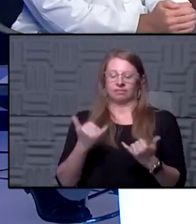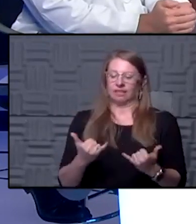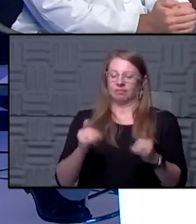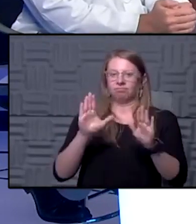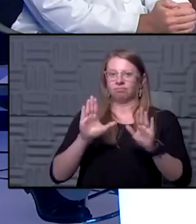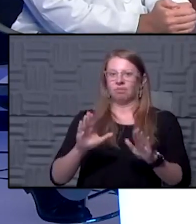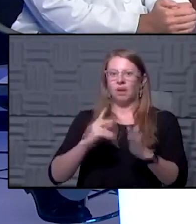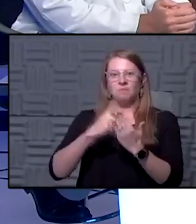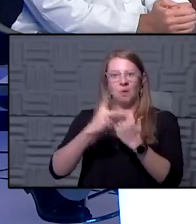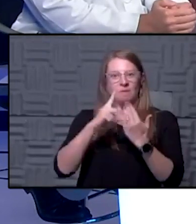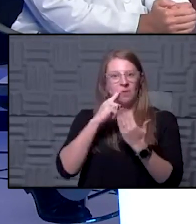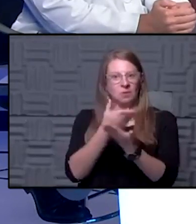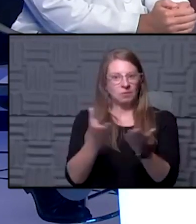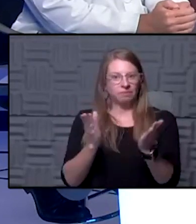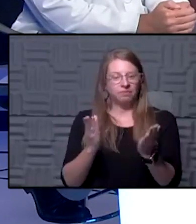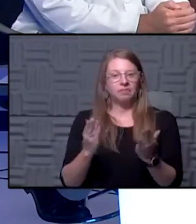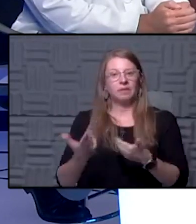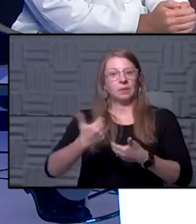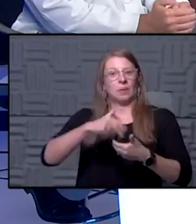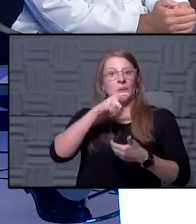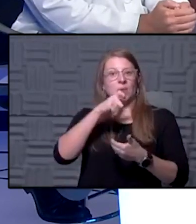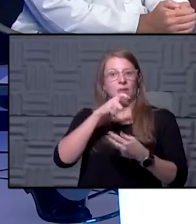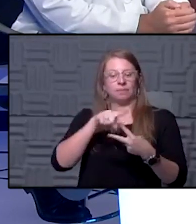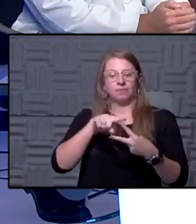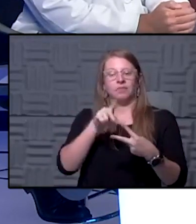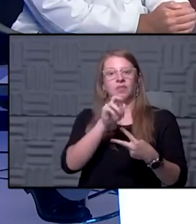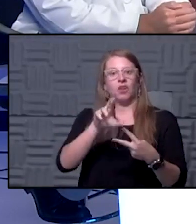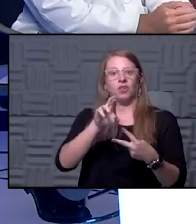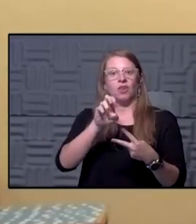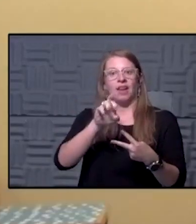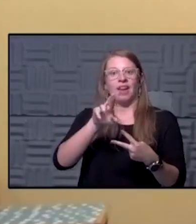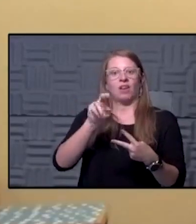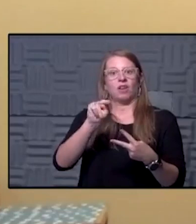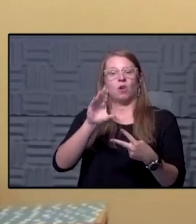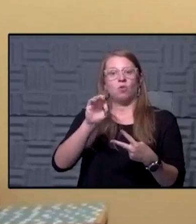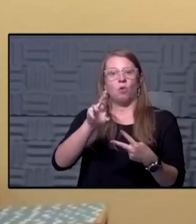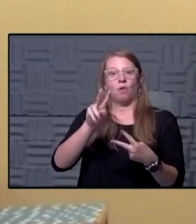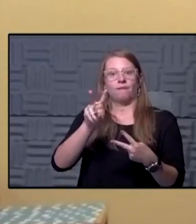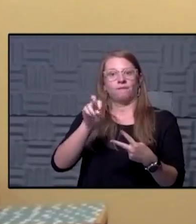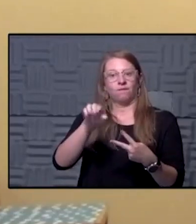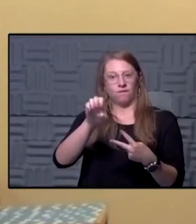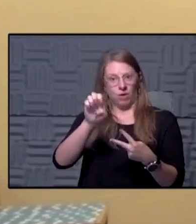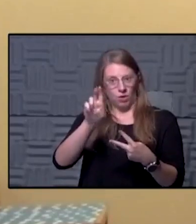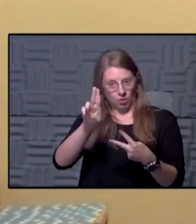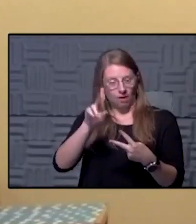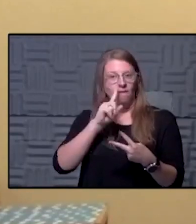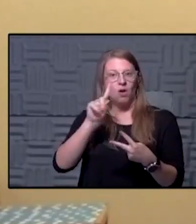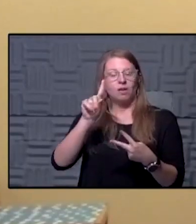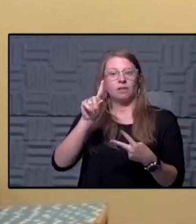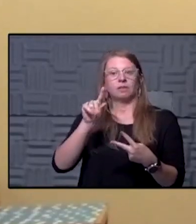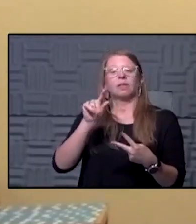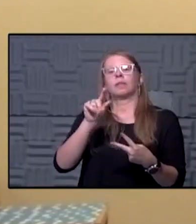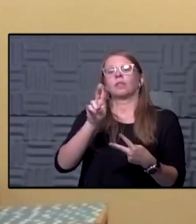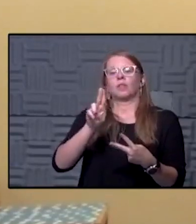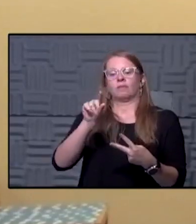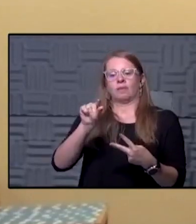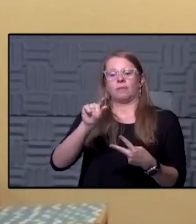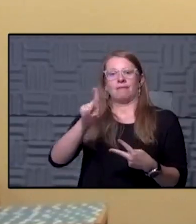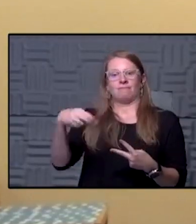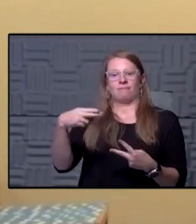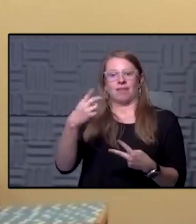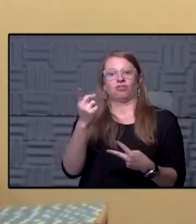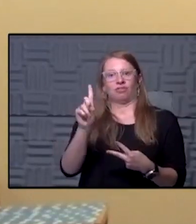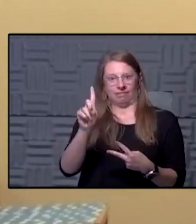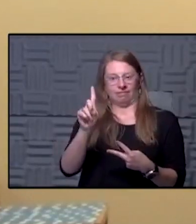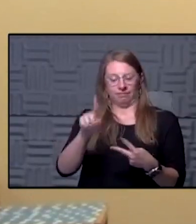for you. We are joined this morning by Dr. Erin Corriveau, who's the Deputy Medical Officer of the Unified Government Public Health Department.